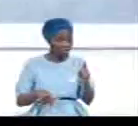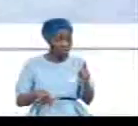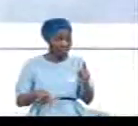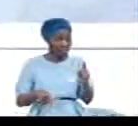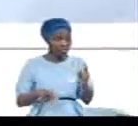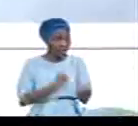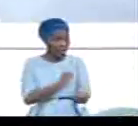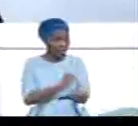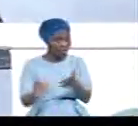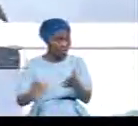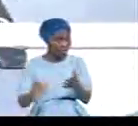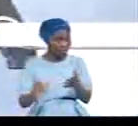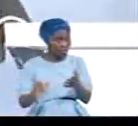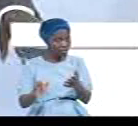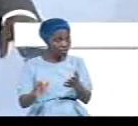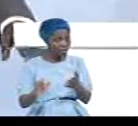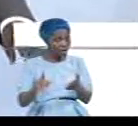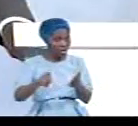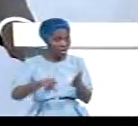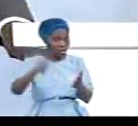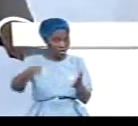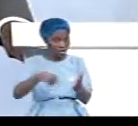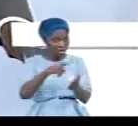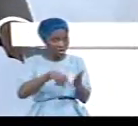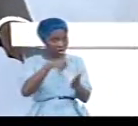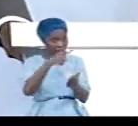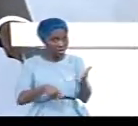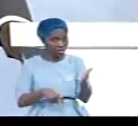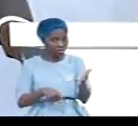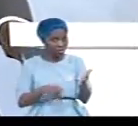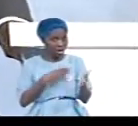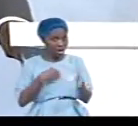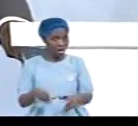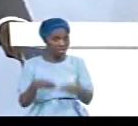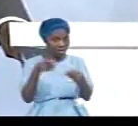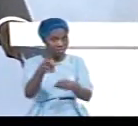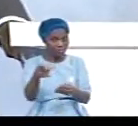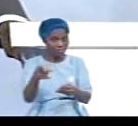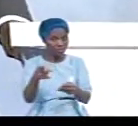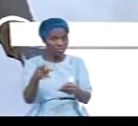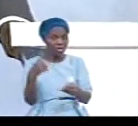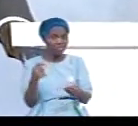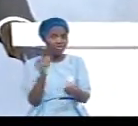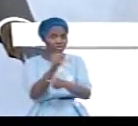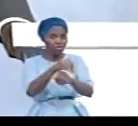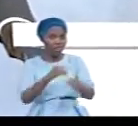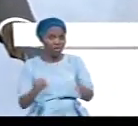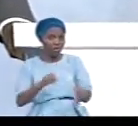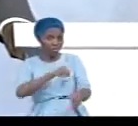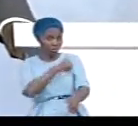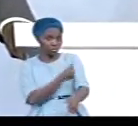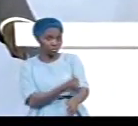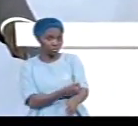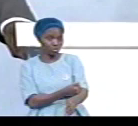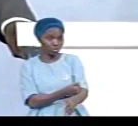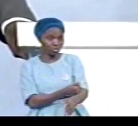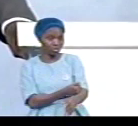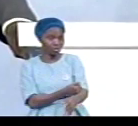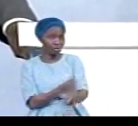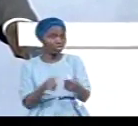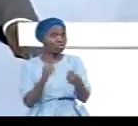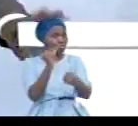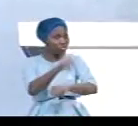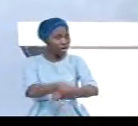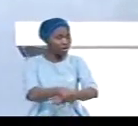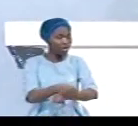crush, cancel, and give you the overcoming authority over fornication